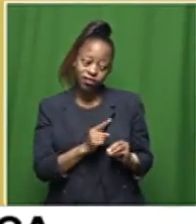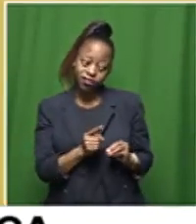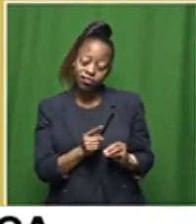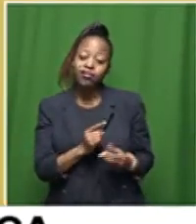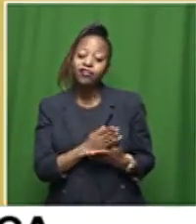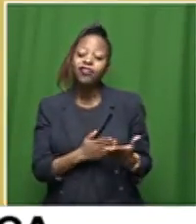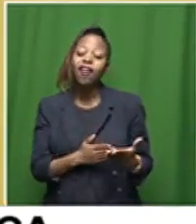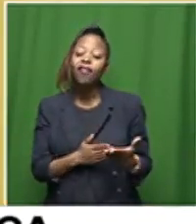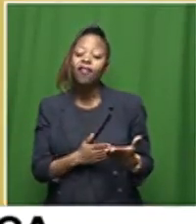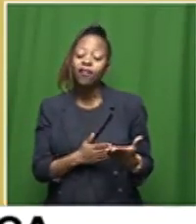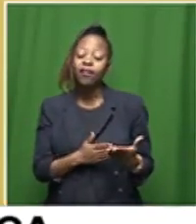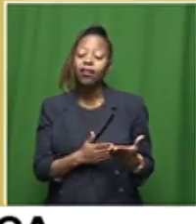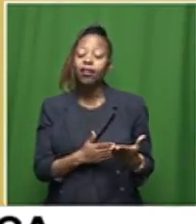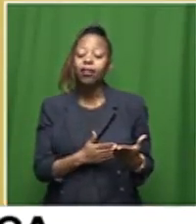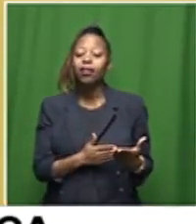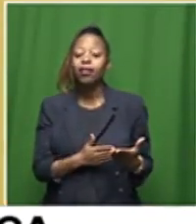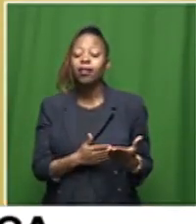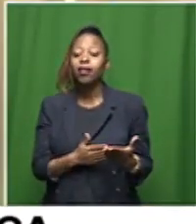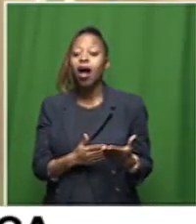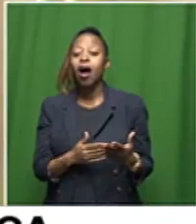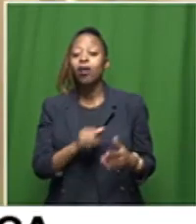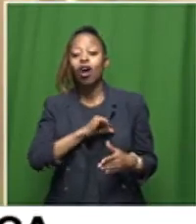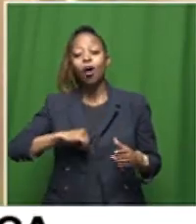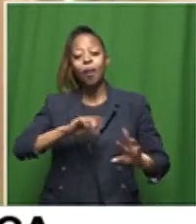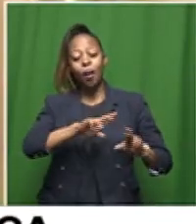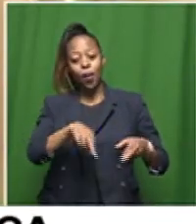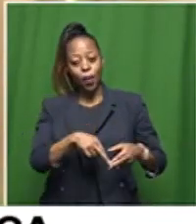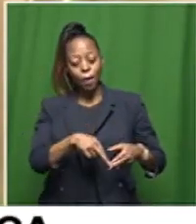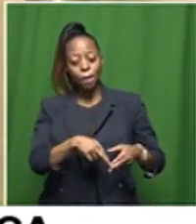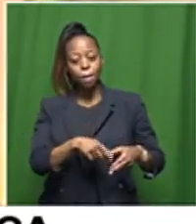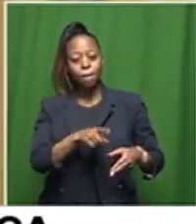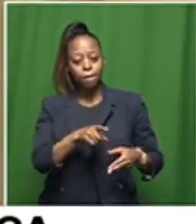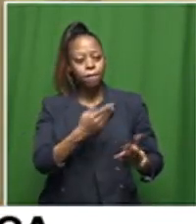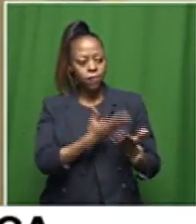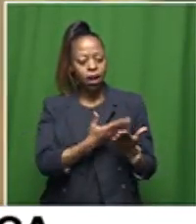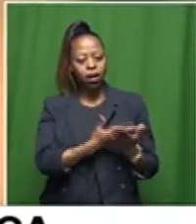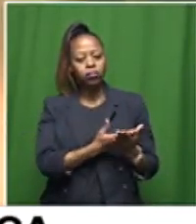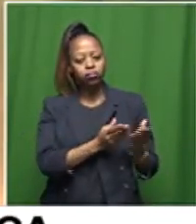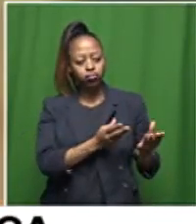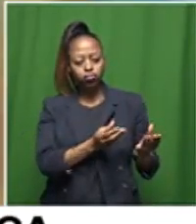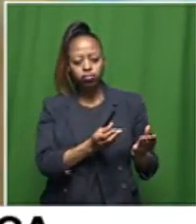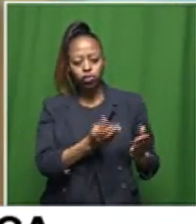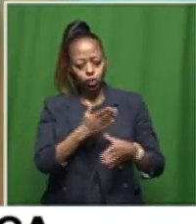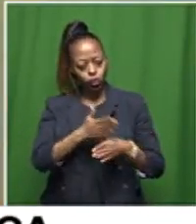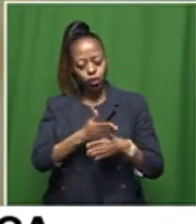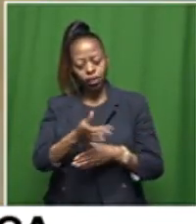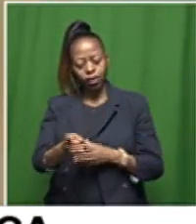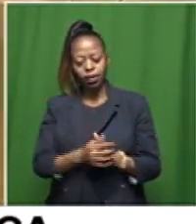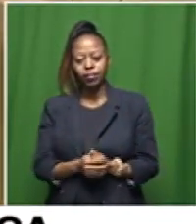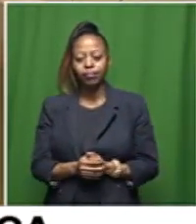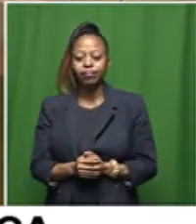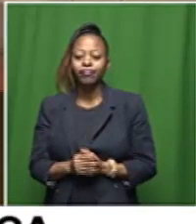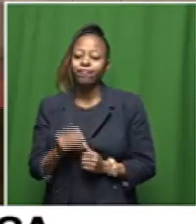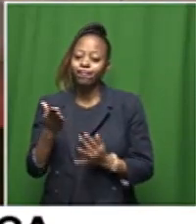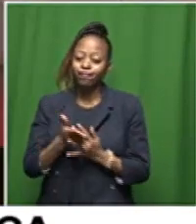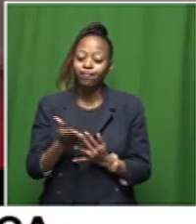some of their operation, their theaters, they can be to do some of these operations there. Dr. Mokgethi, I'm going to jump in